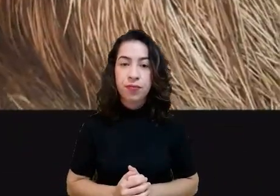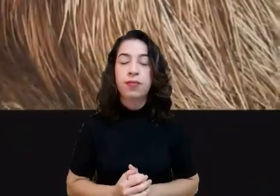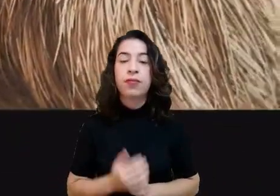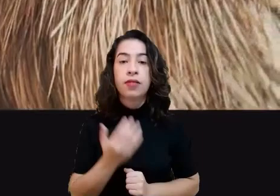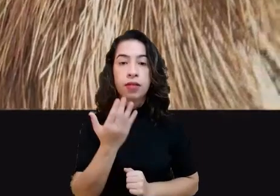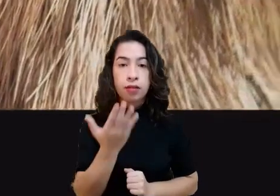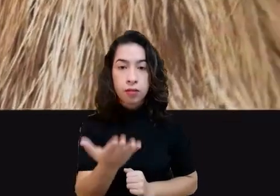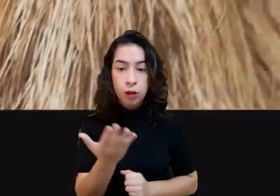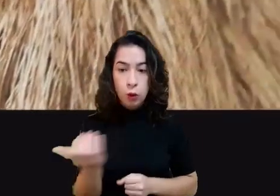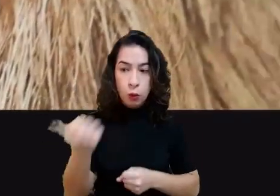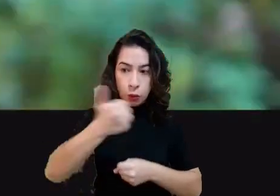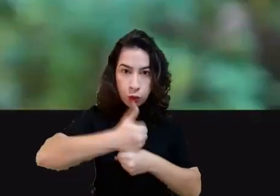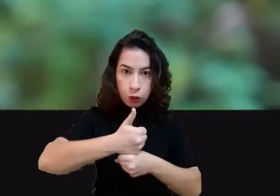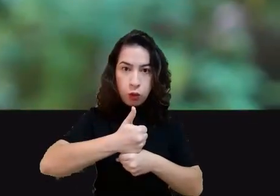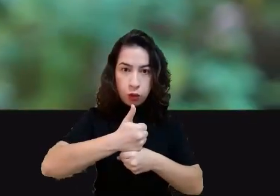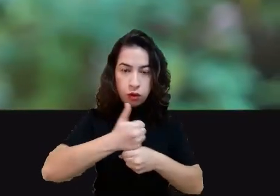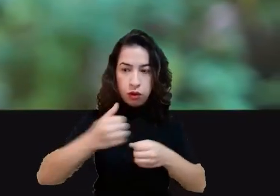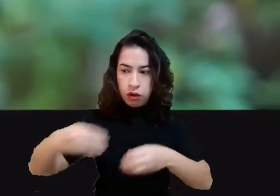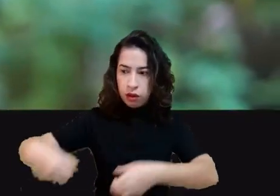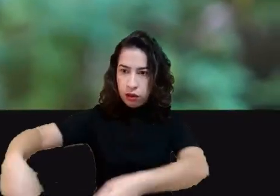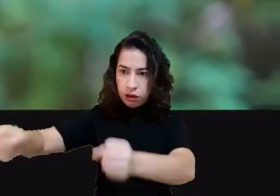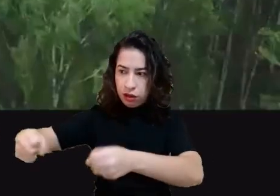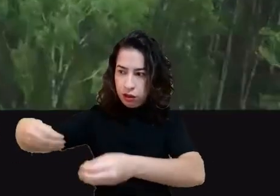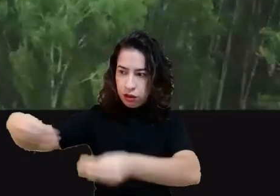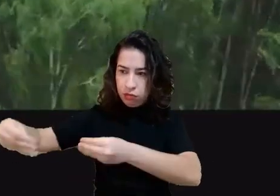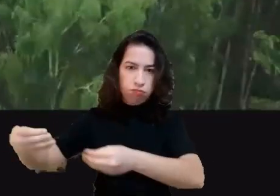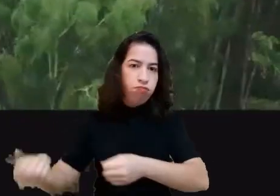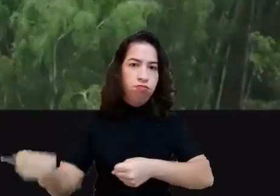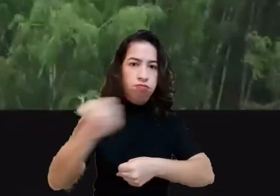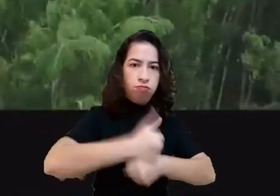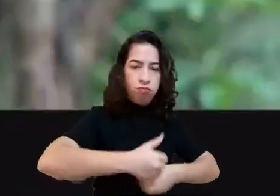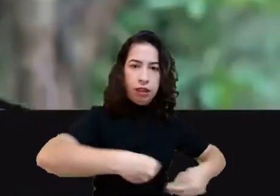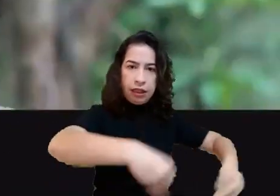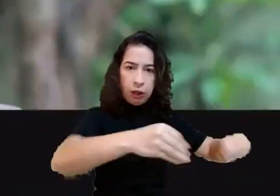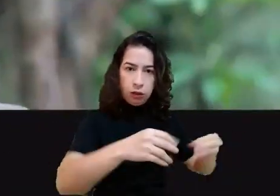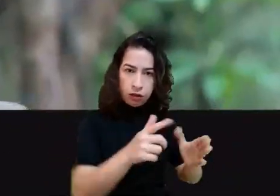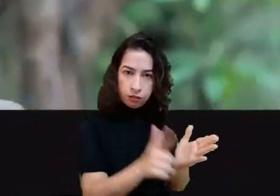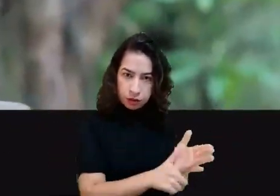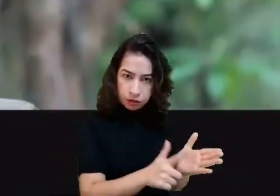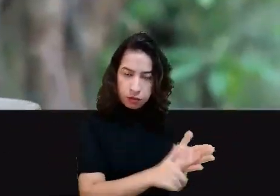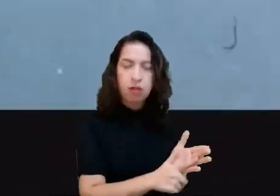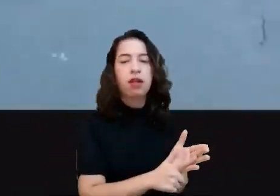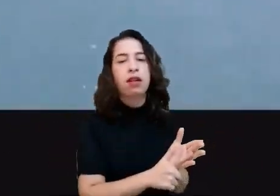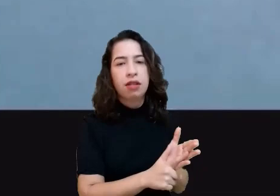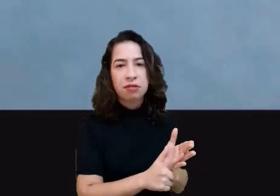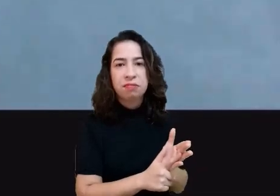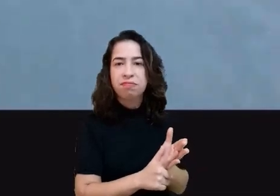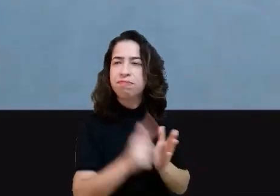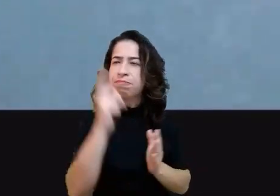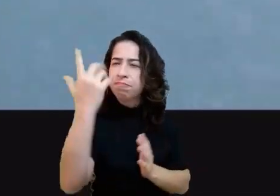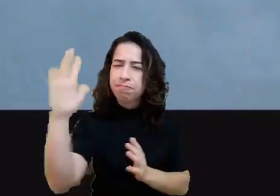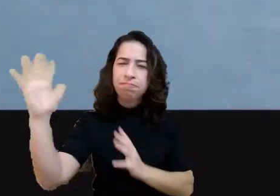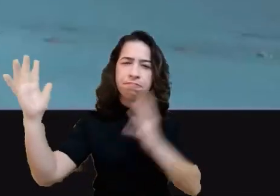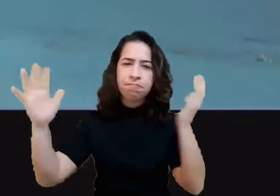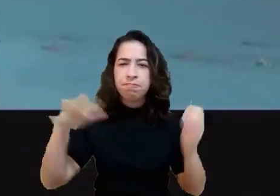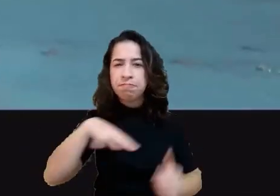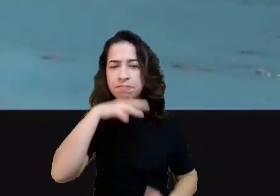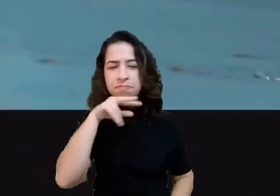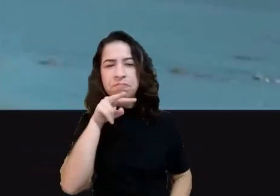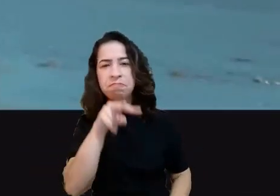When you replace the plastic bags for paper bags, the nature sees that you're